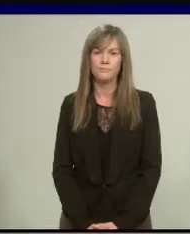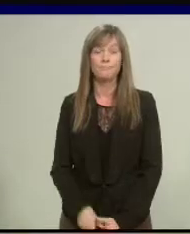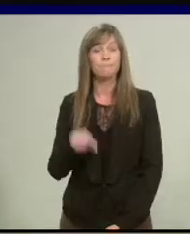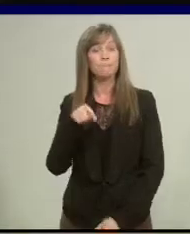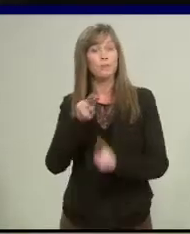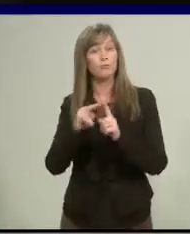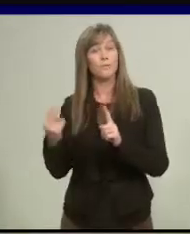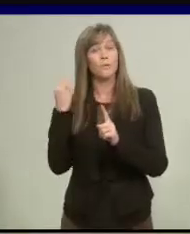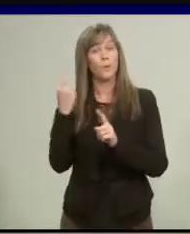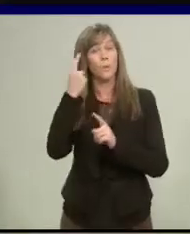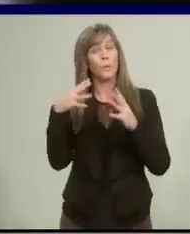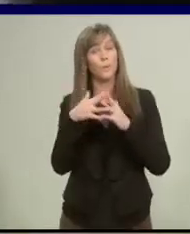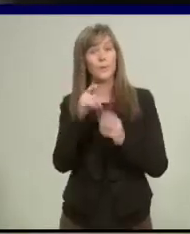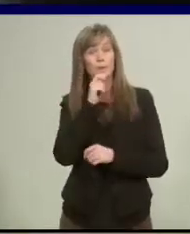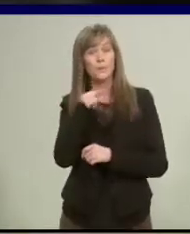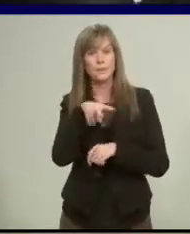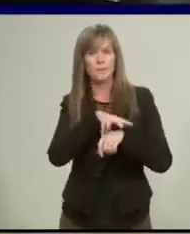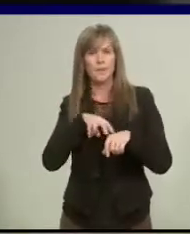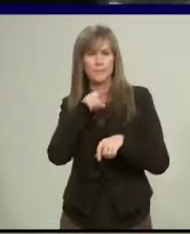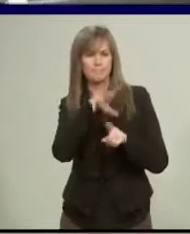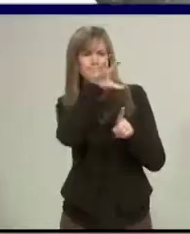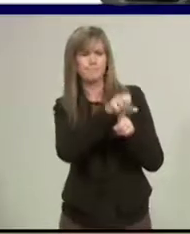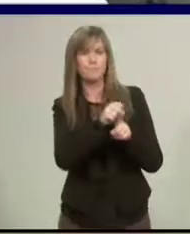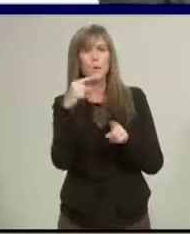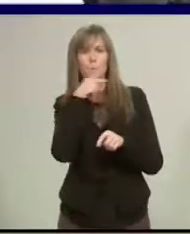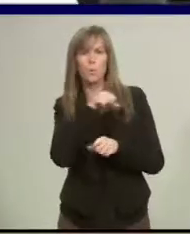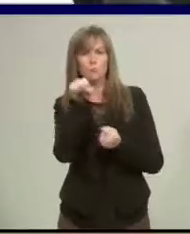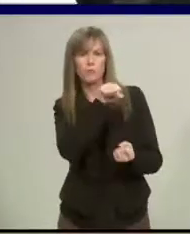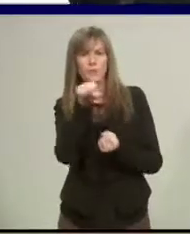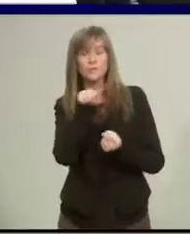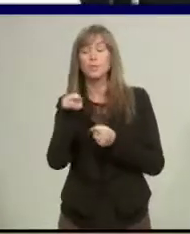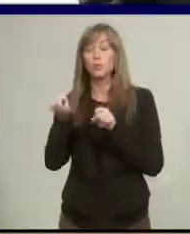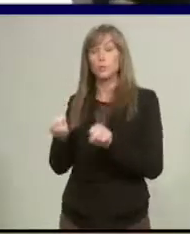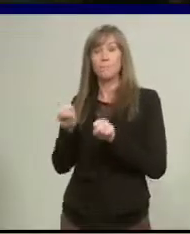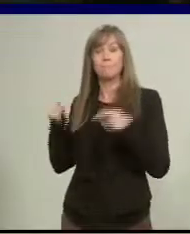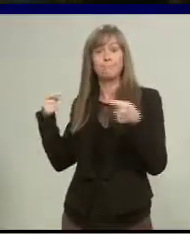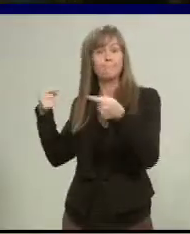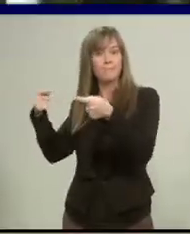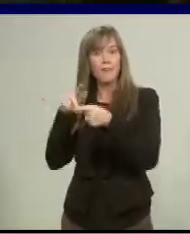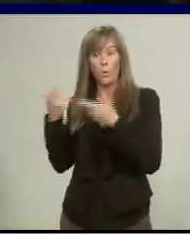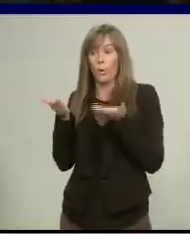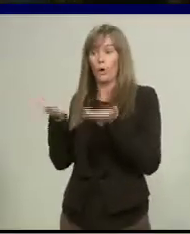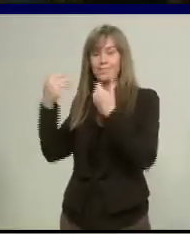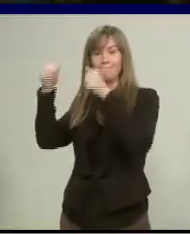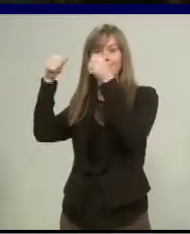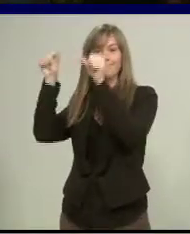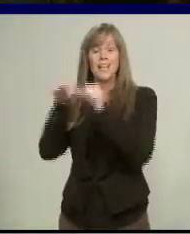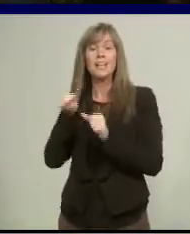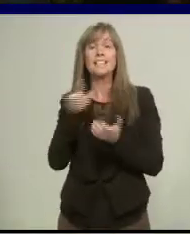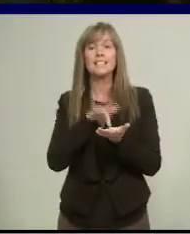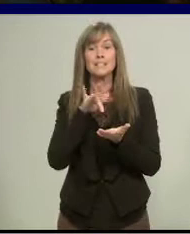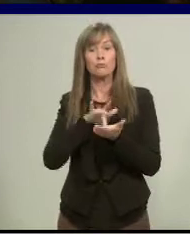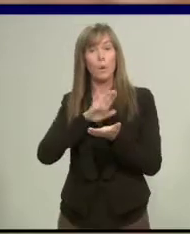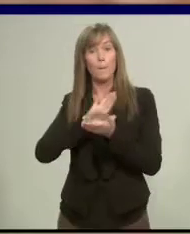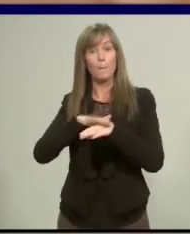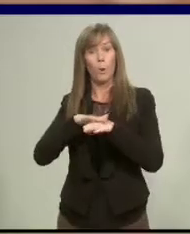In this review of the week's news, police crack down on boy racers, students compete for cooking success, and the Central City Blueprint has a